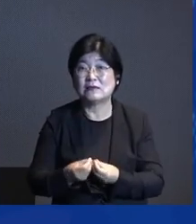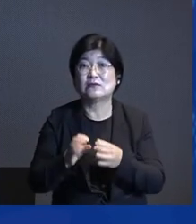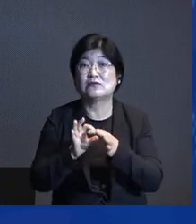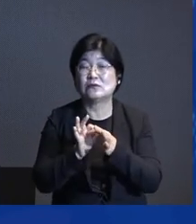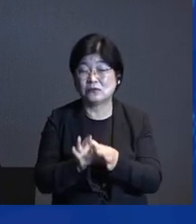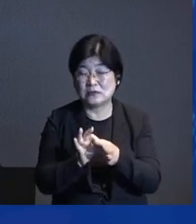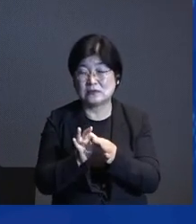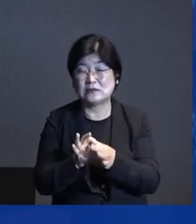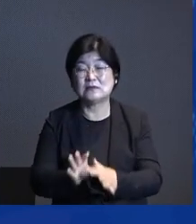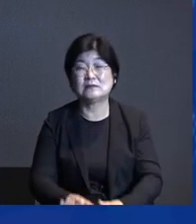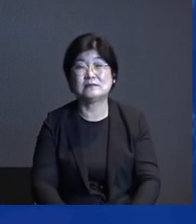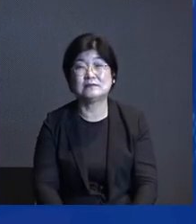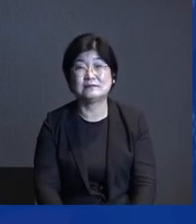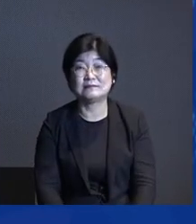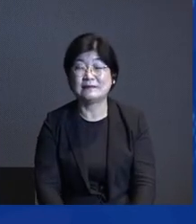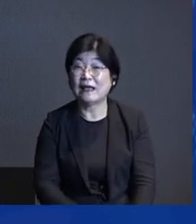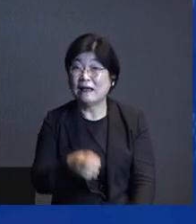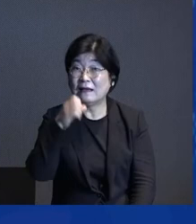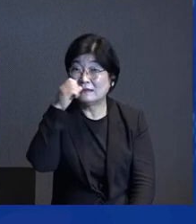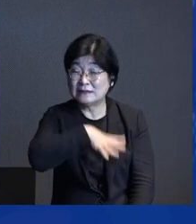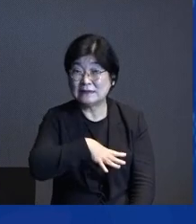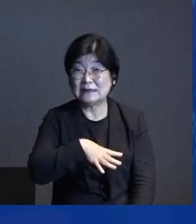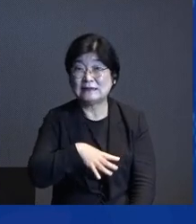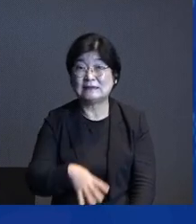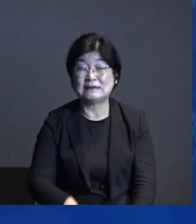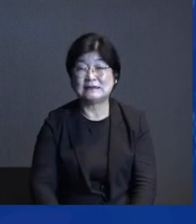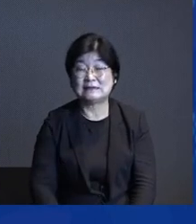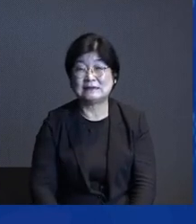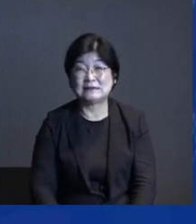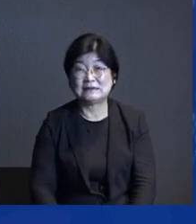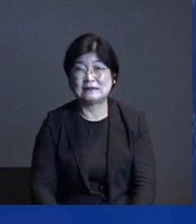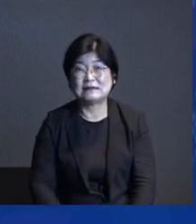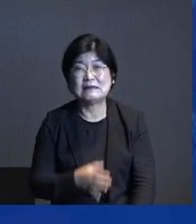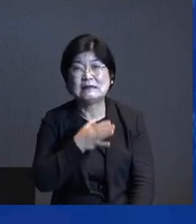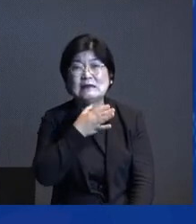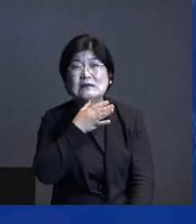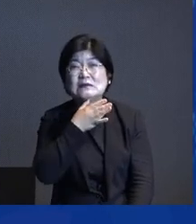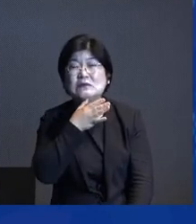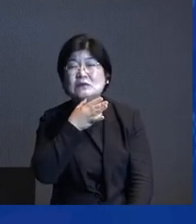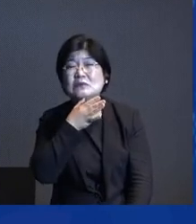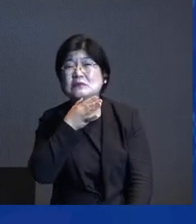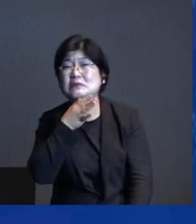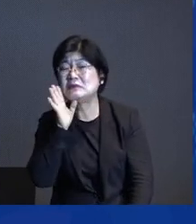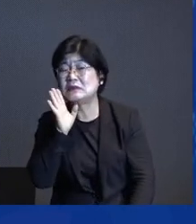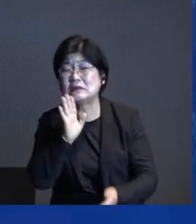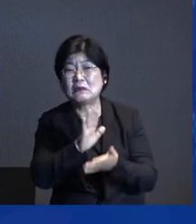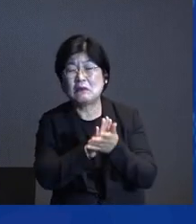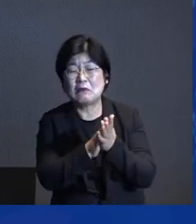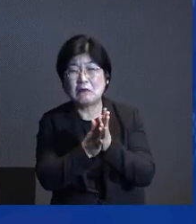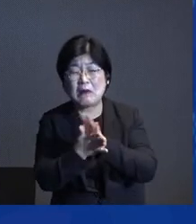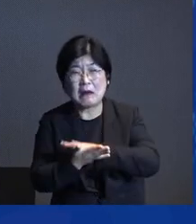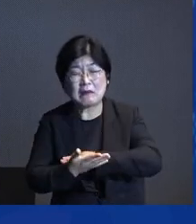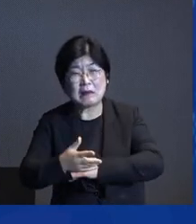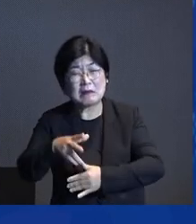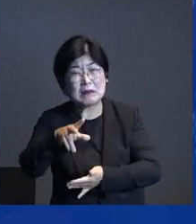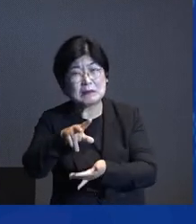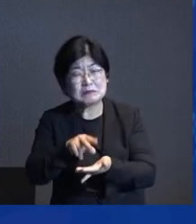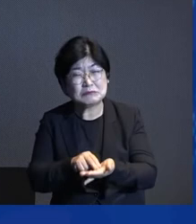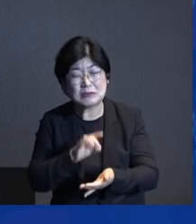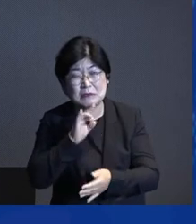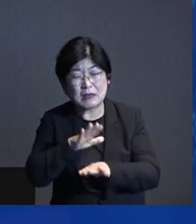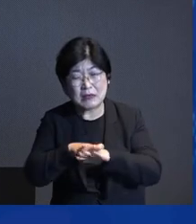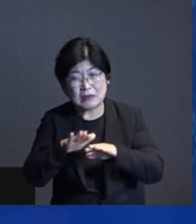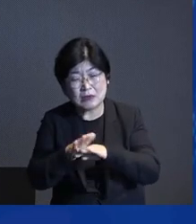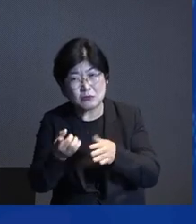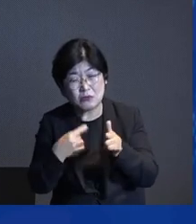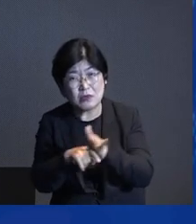to address the age issue or to be built exclusively for an older person, but it is for a citizen of society